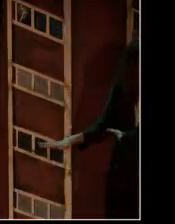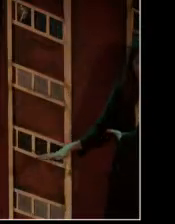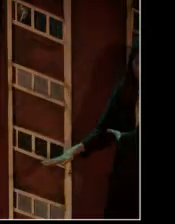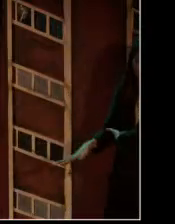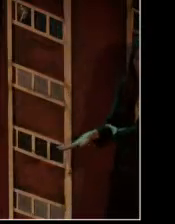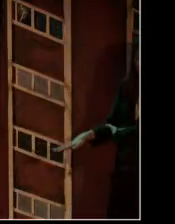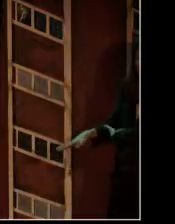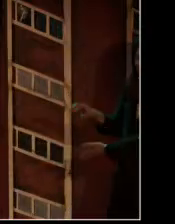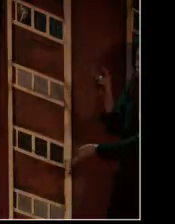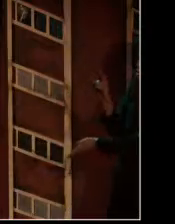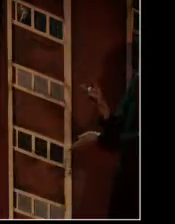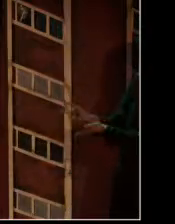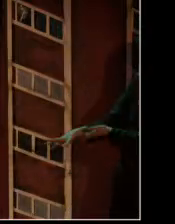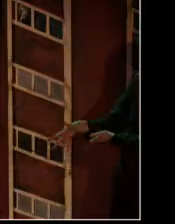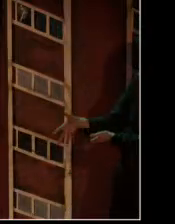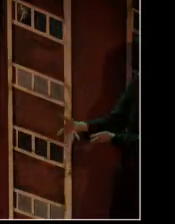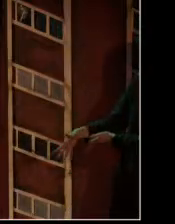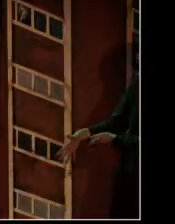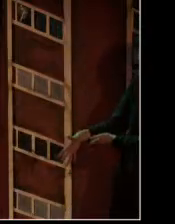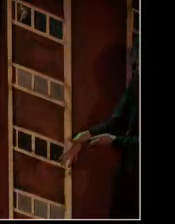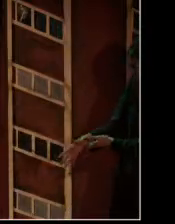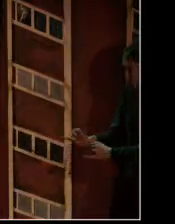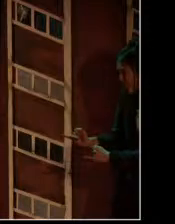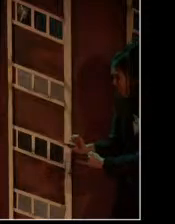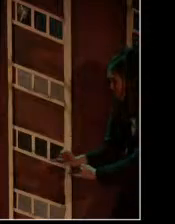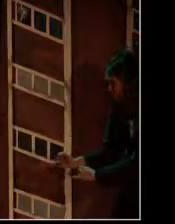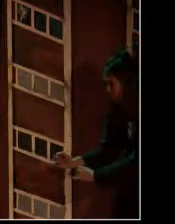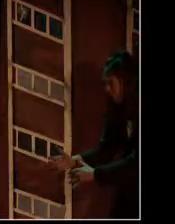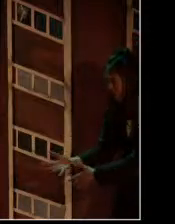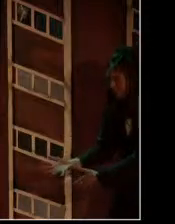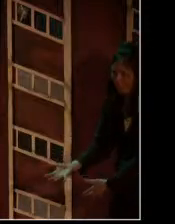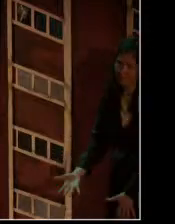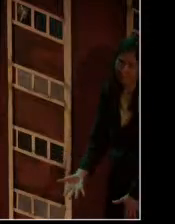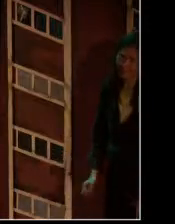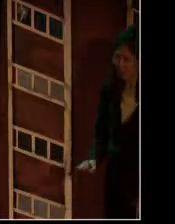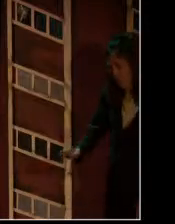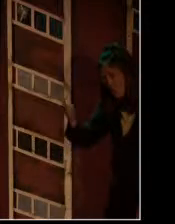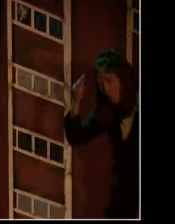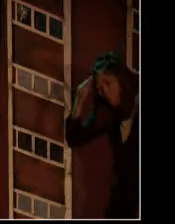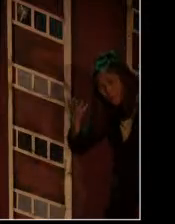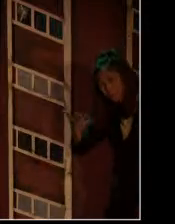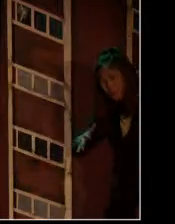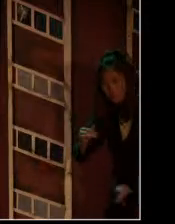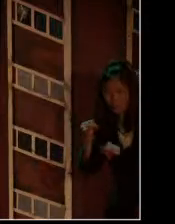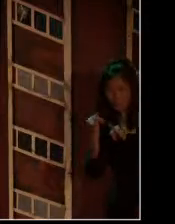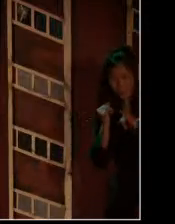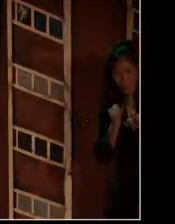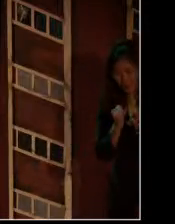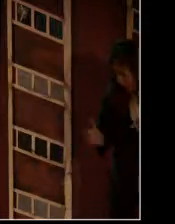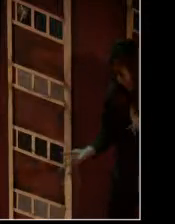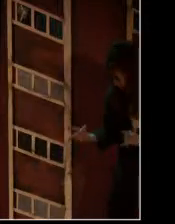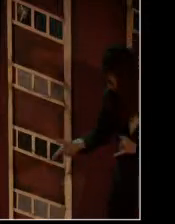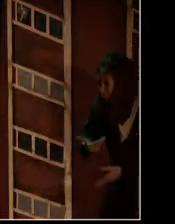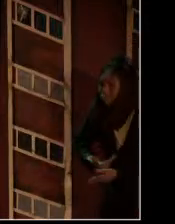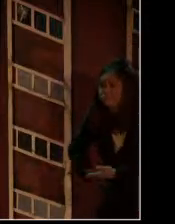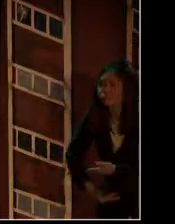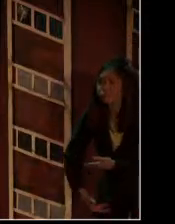cast aside for her mother's sins, to face storms and what comes after.